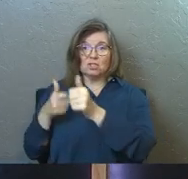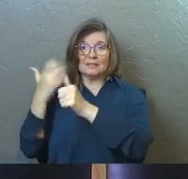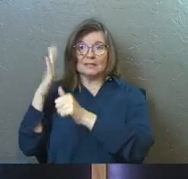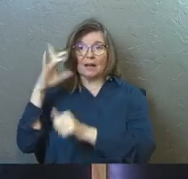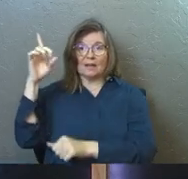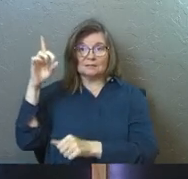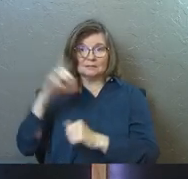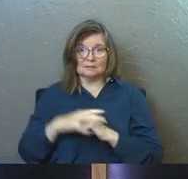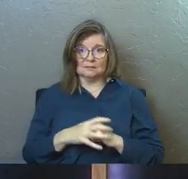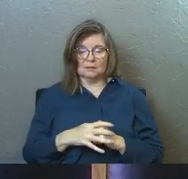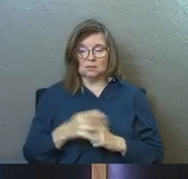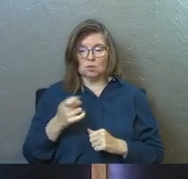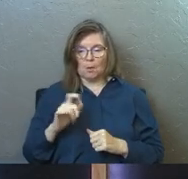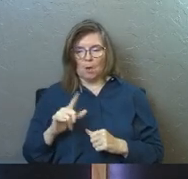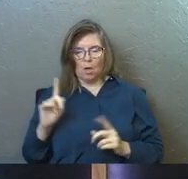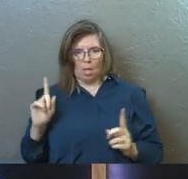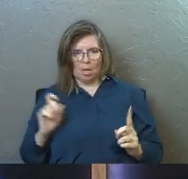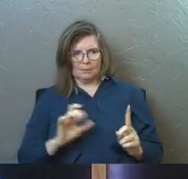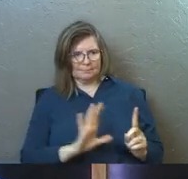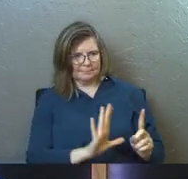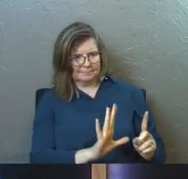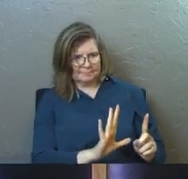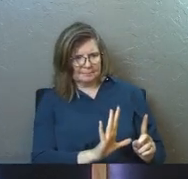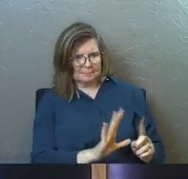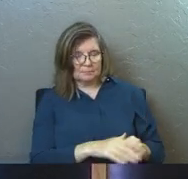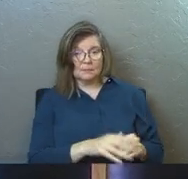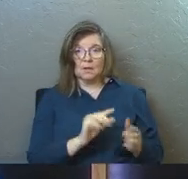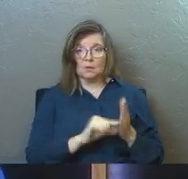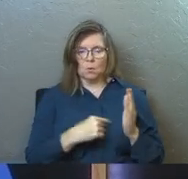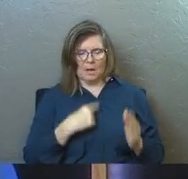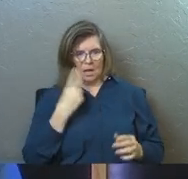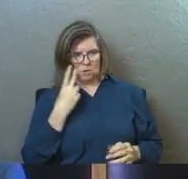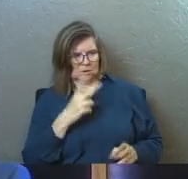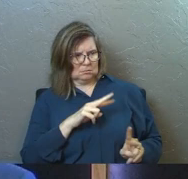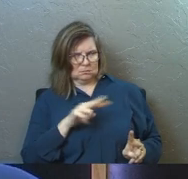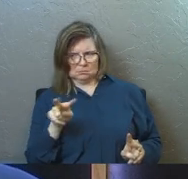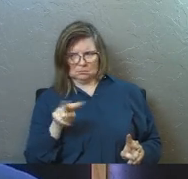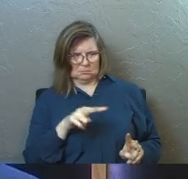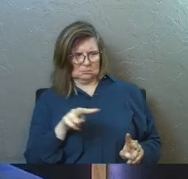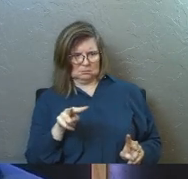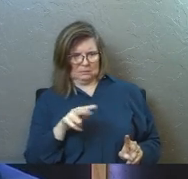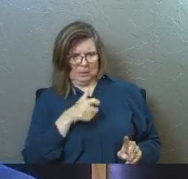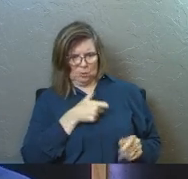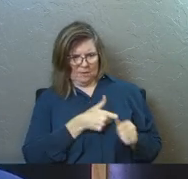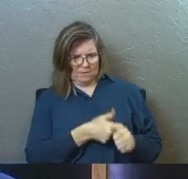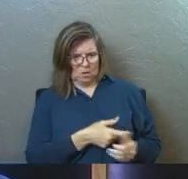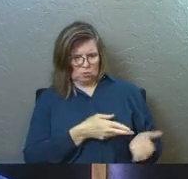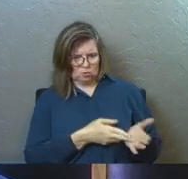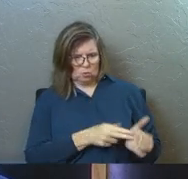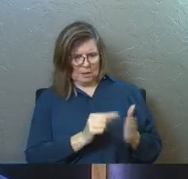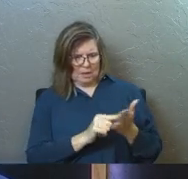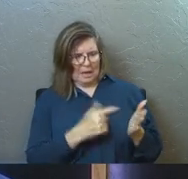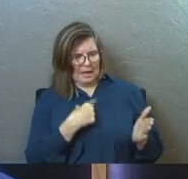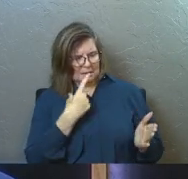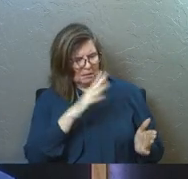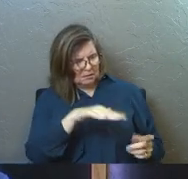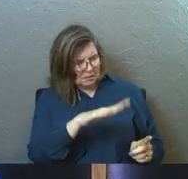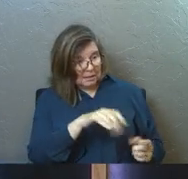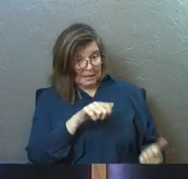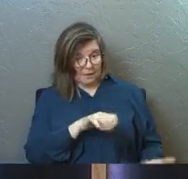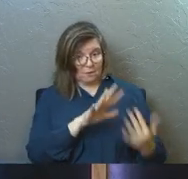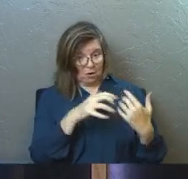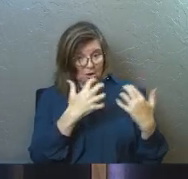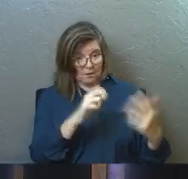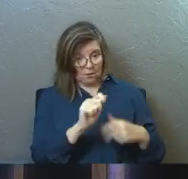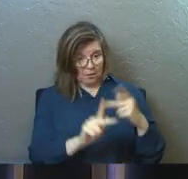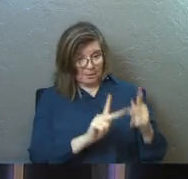happens to us. And so Paul's got to get involved. Verse 14, when I saw that they were not following the truth of the gospel message, I said to Peter in